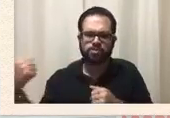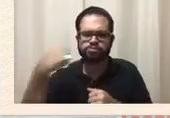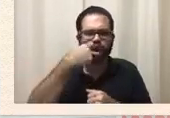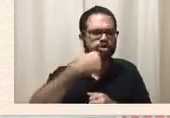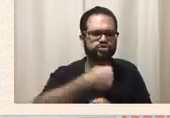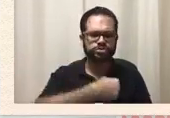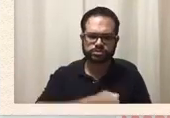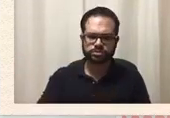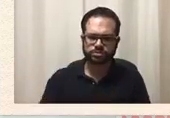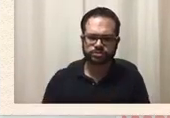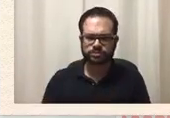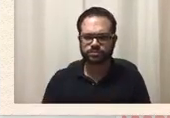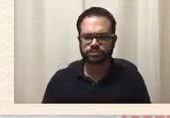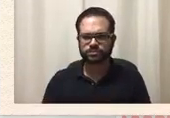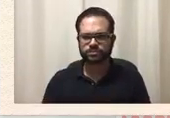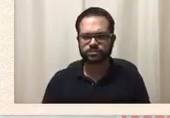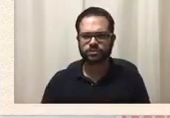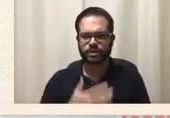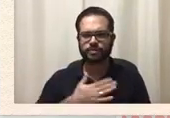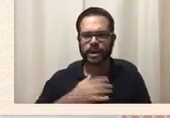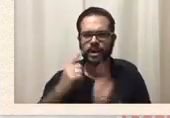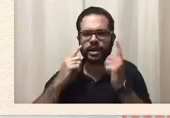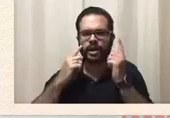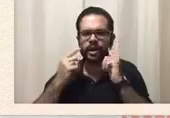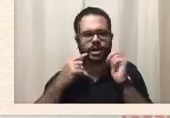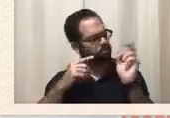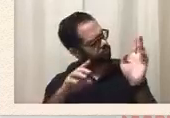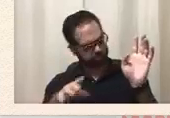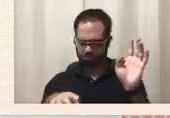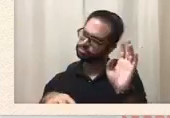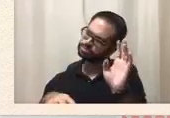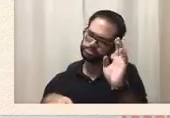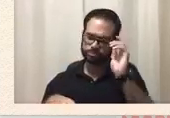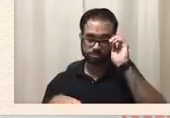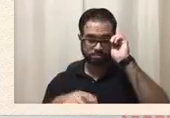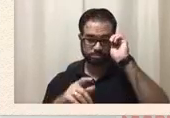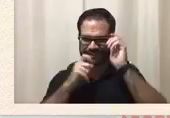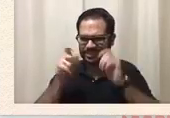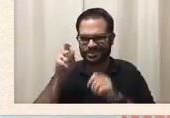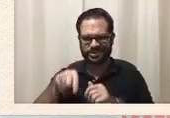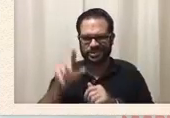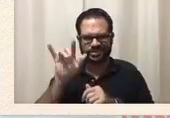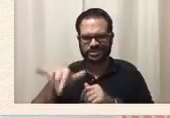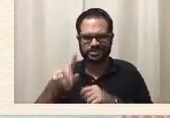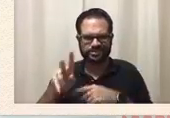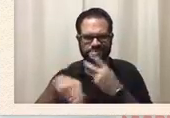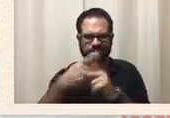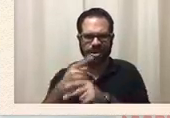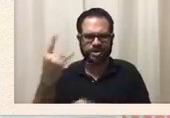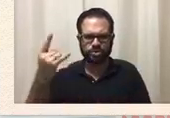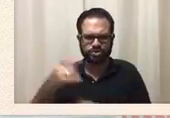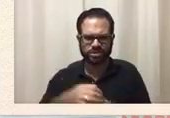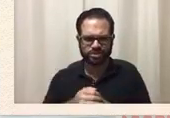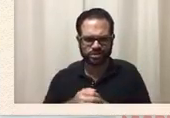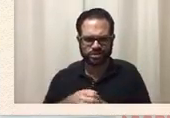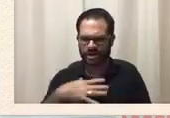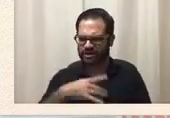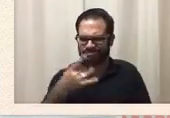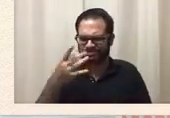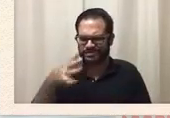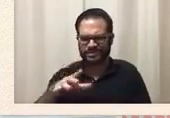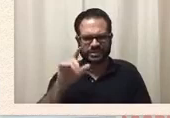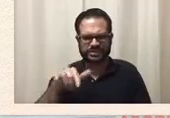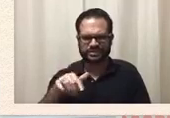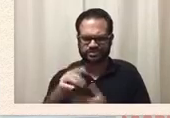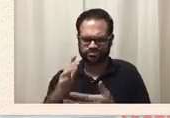My head switched gears. I didn't need this kind of bullshit. Certainly not this early in my senior year.